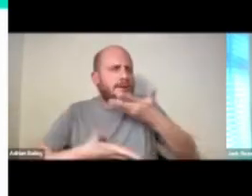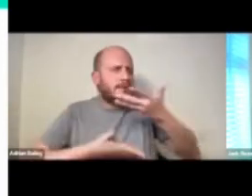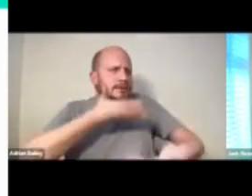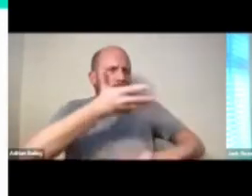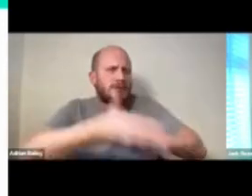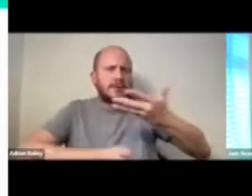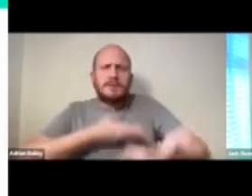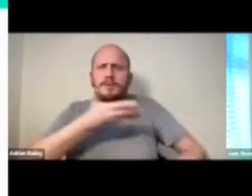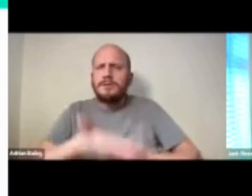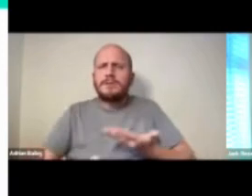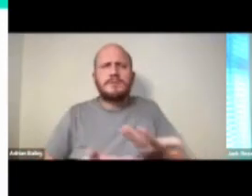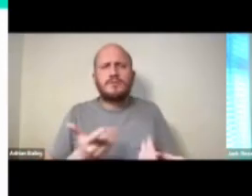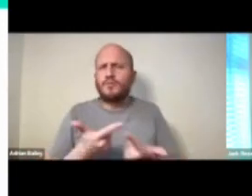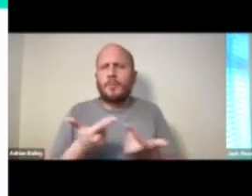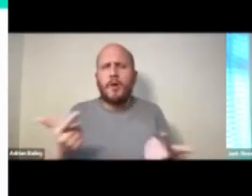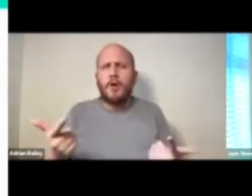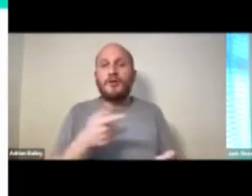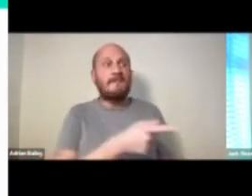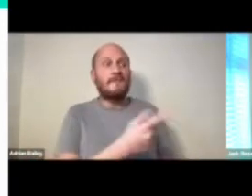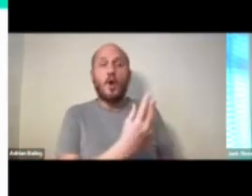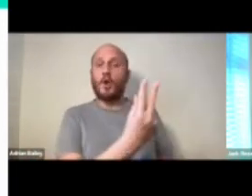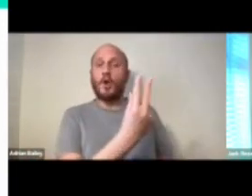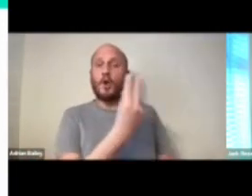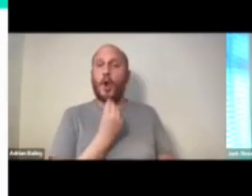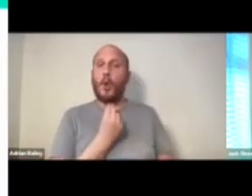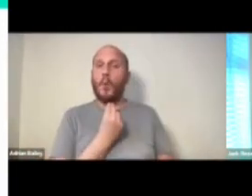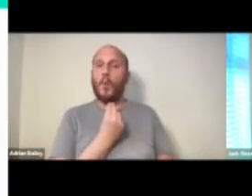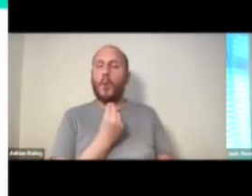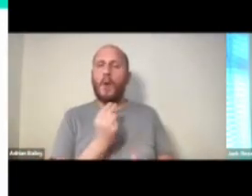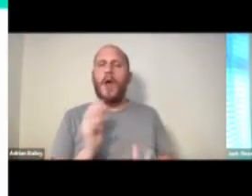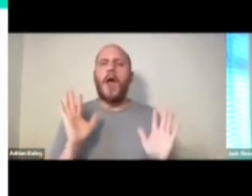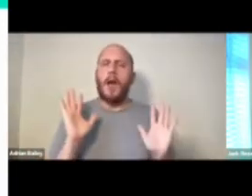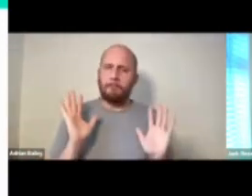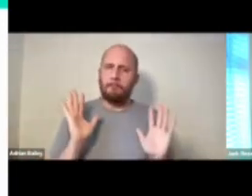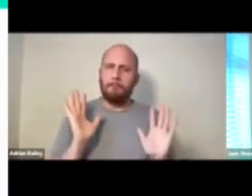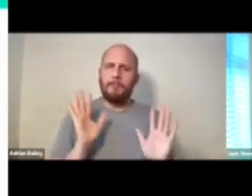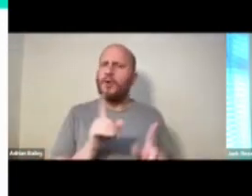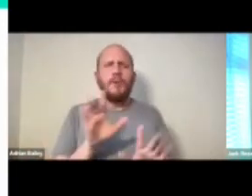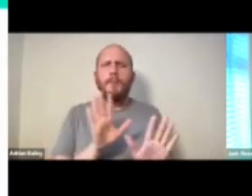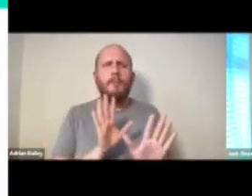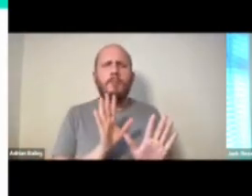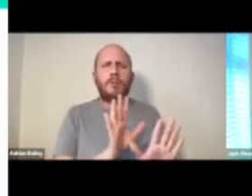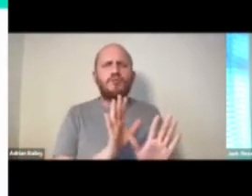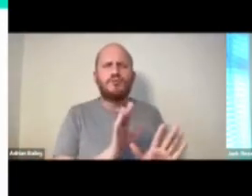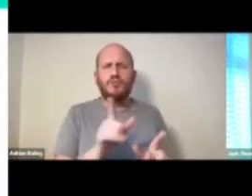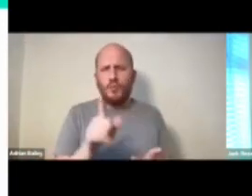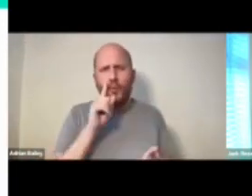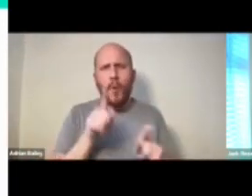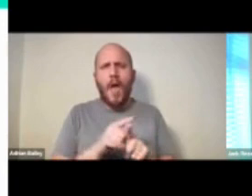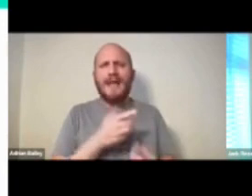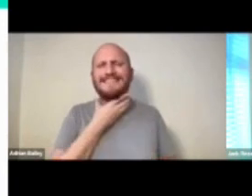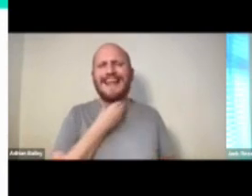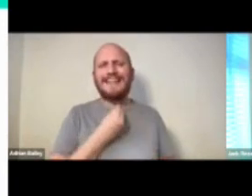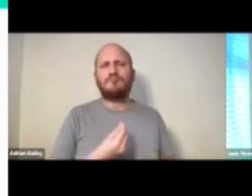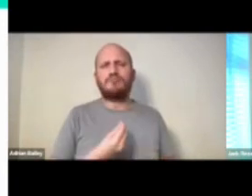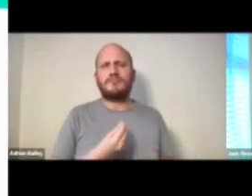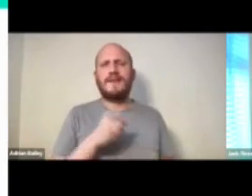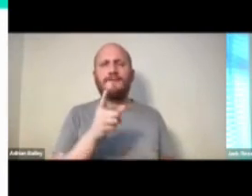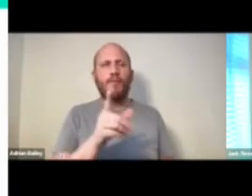over. If they just say no and flat out refuse, don't push it. It can look a bit desperate. And if you're too